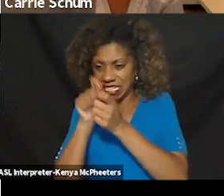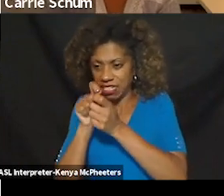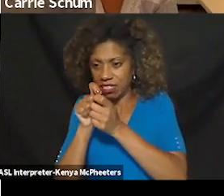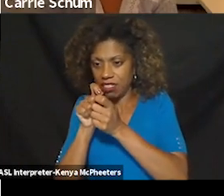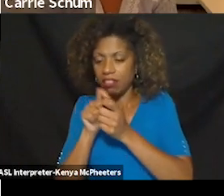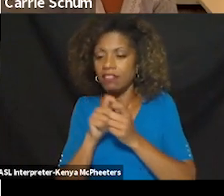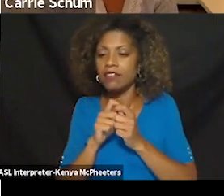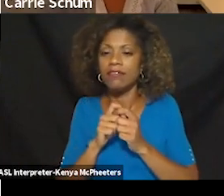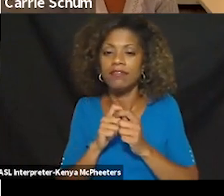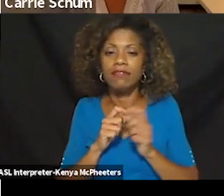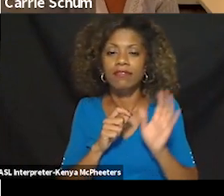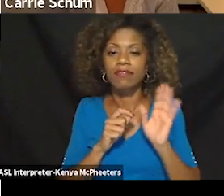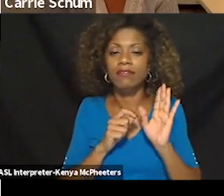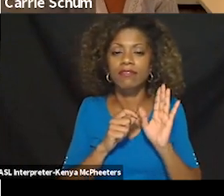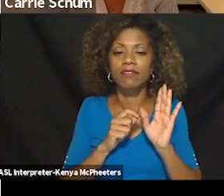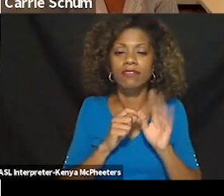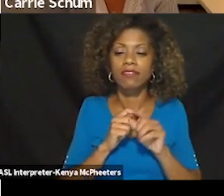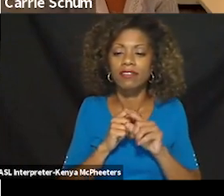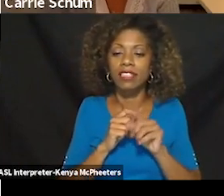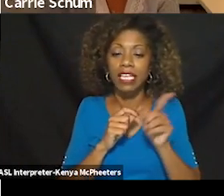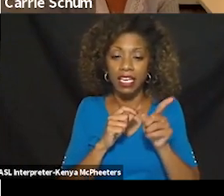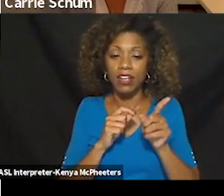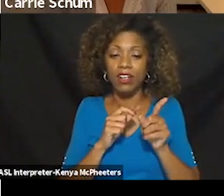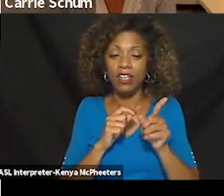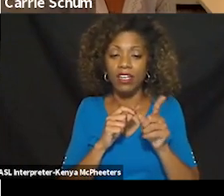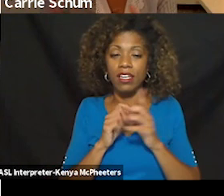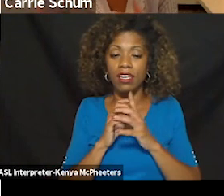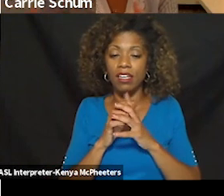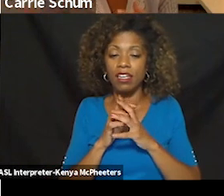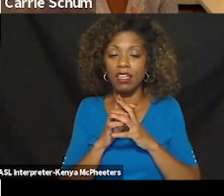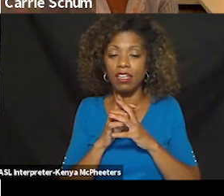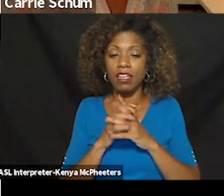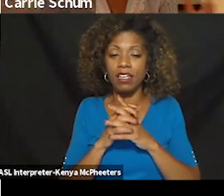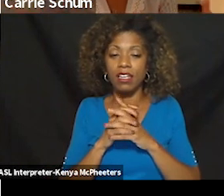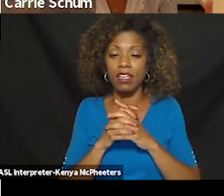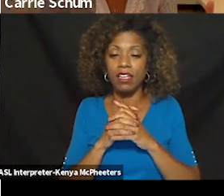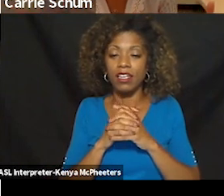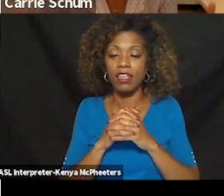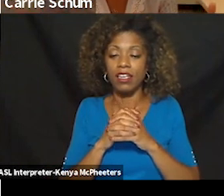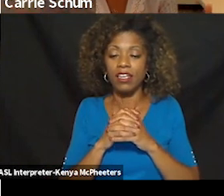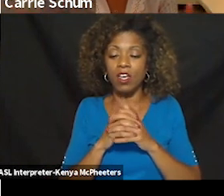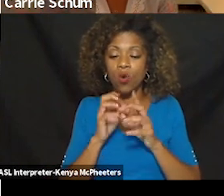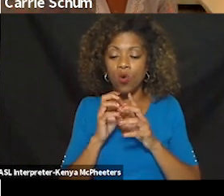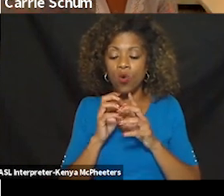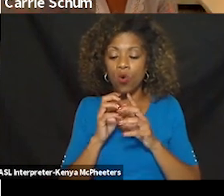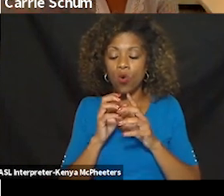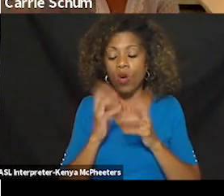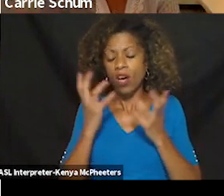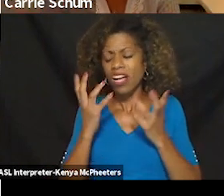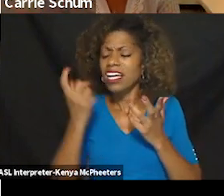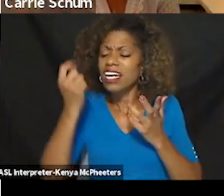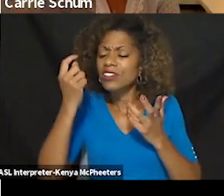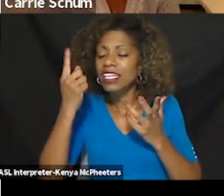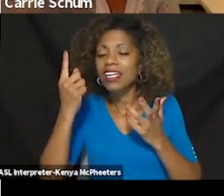That's another place where the frameworks are really helpful, because we could not say don't talk about it. If you're an epidemiologist, of course you're going to get into